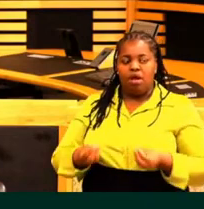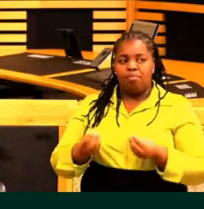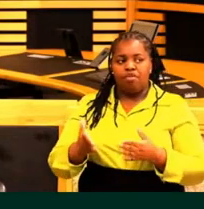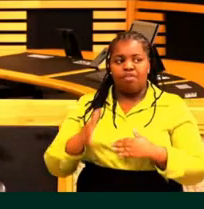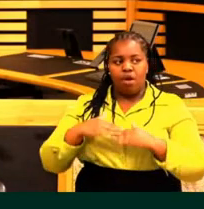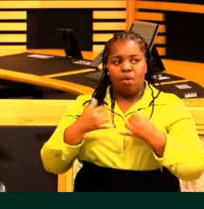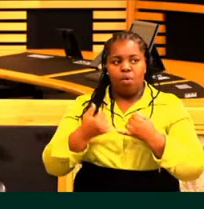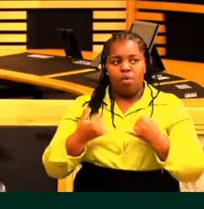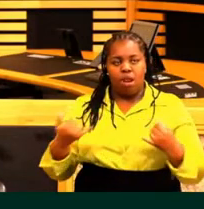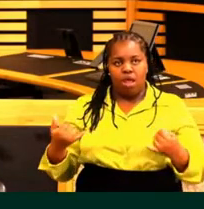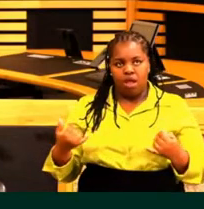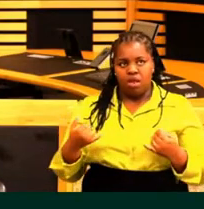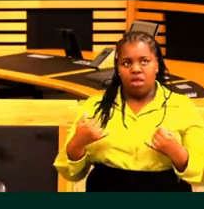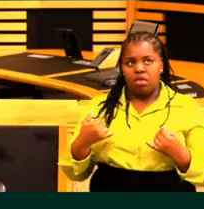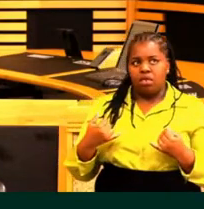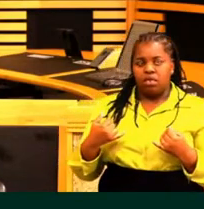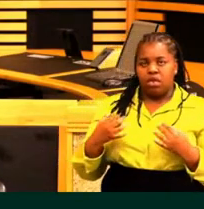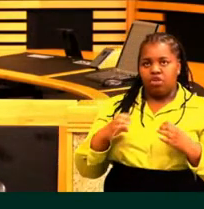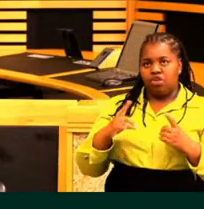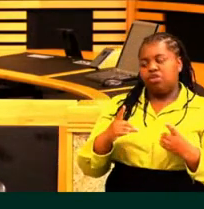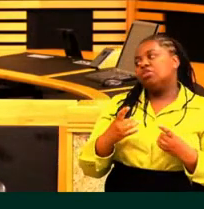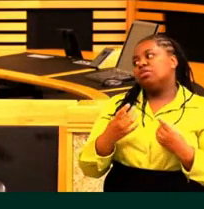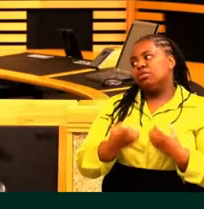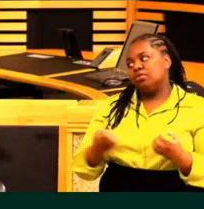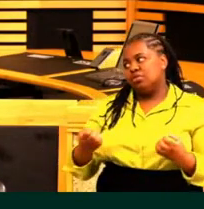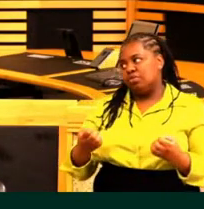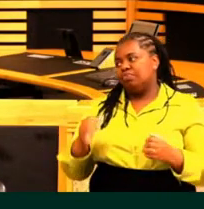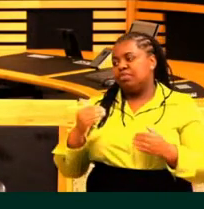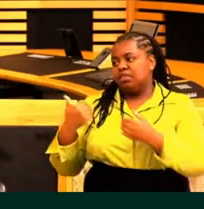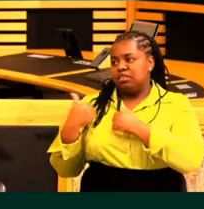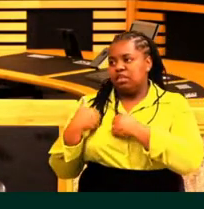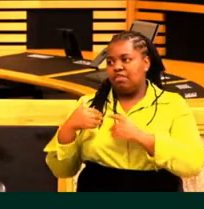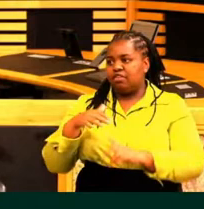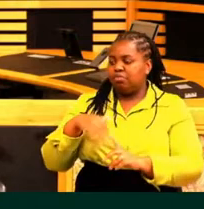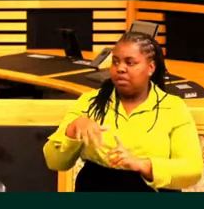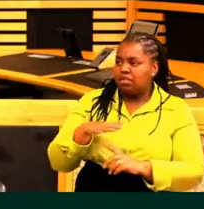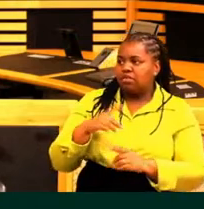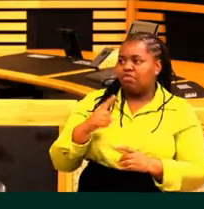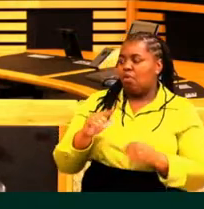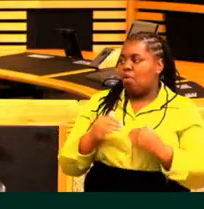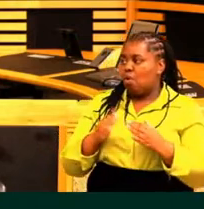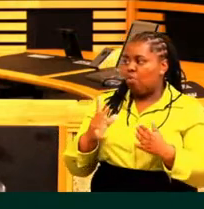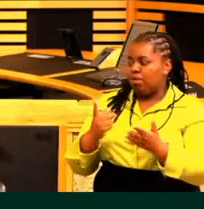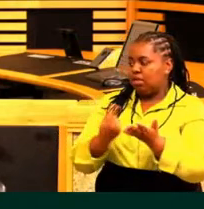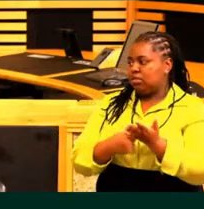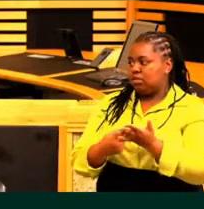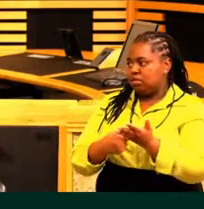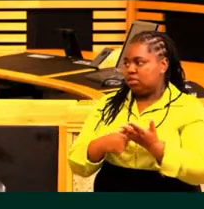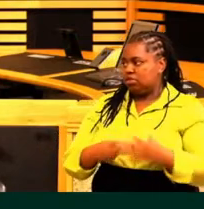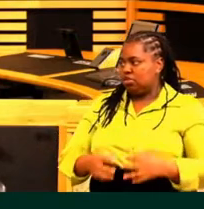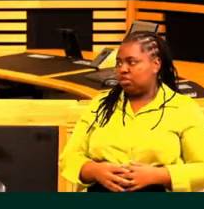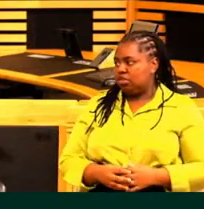online educational resources same spaces for open discussions